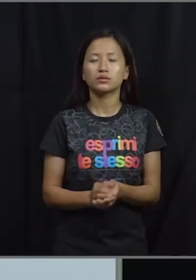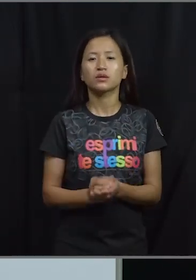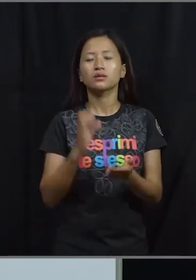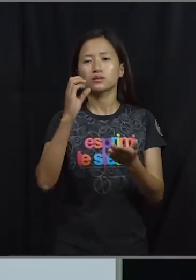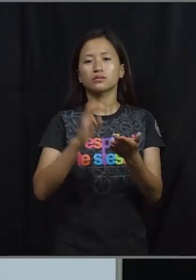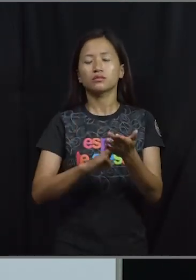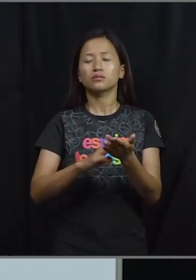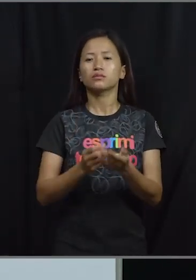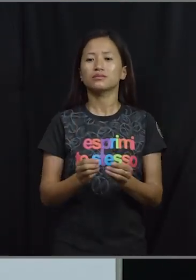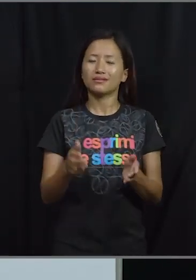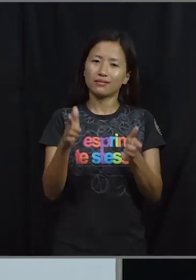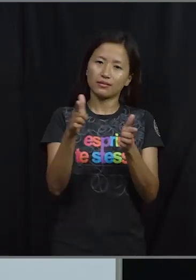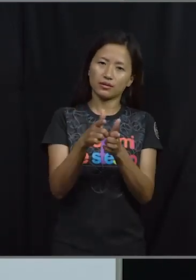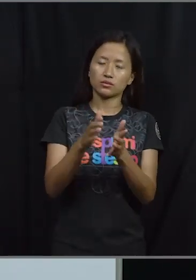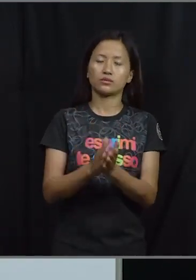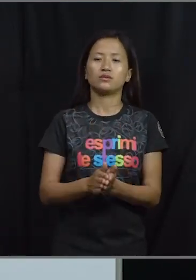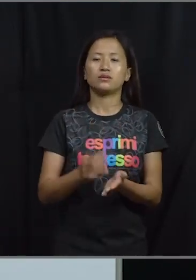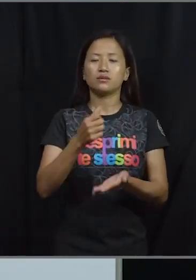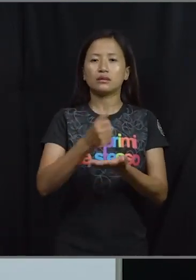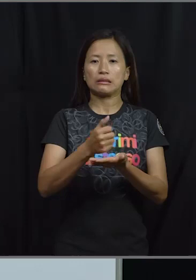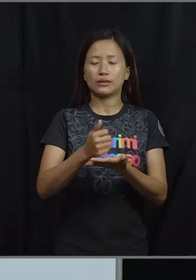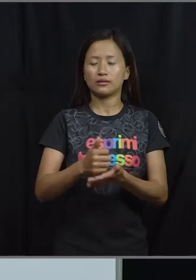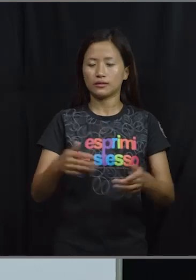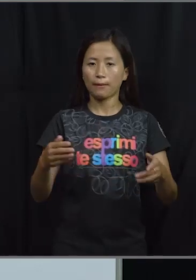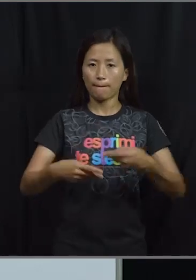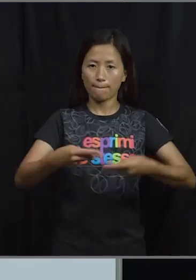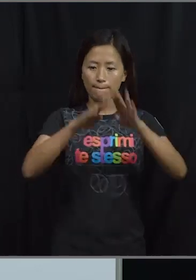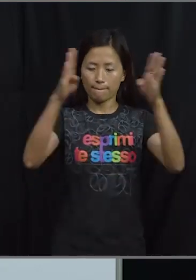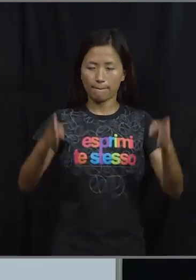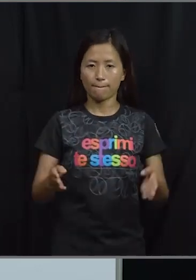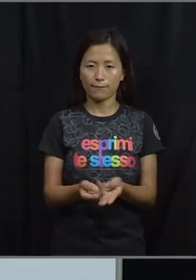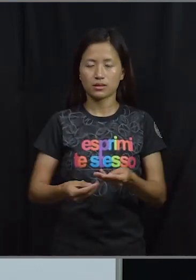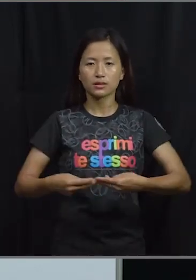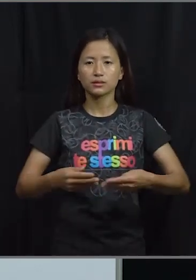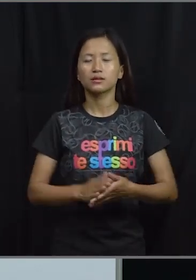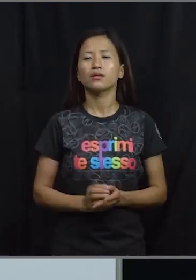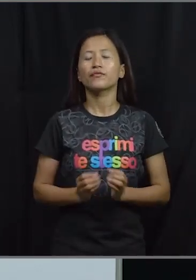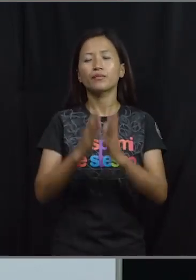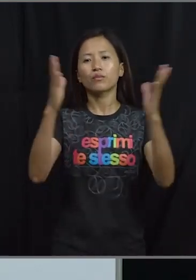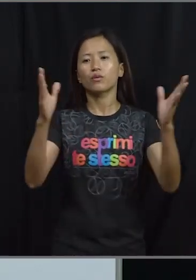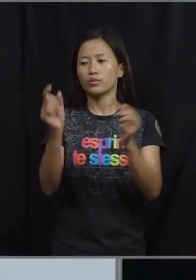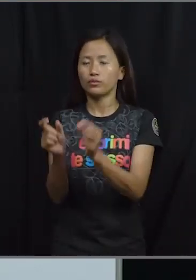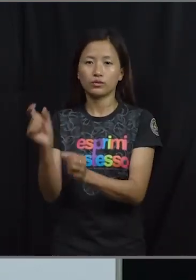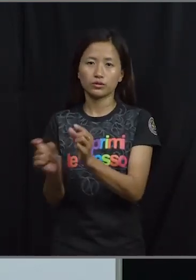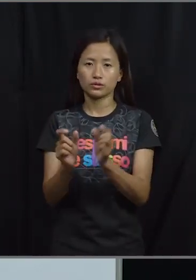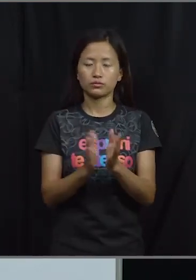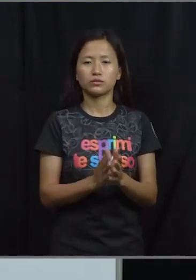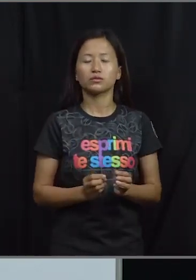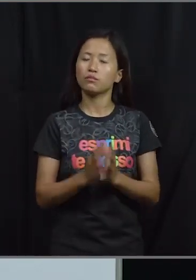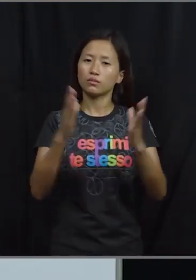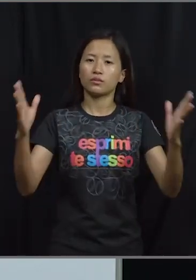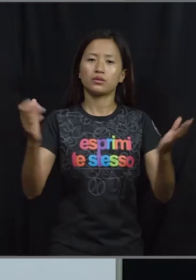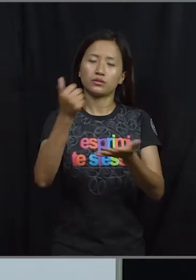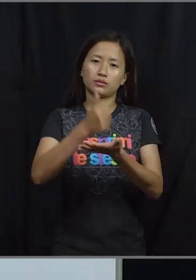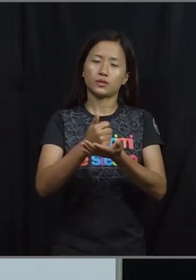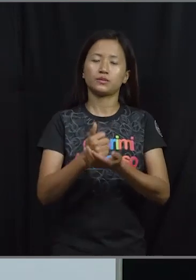consumers, the less will be the demand in the market. Meaning, the more the population, the more the demand. Getting the